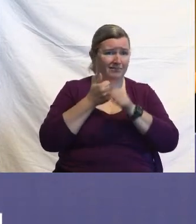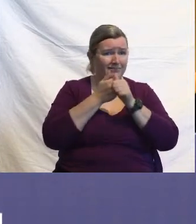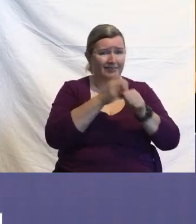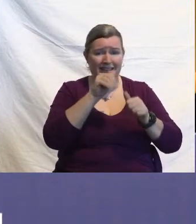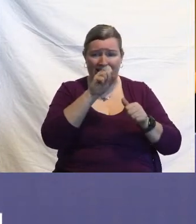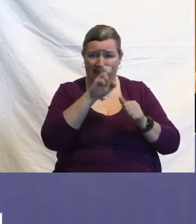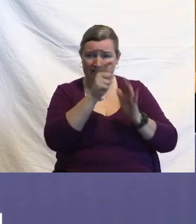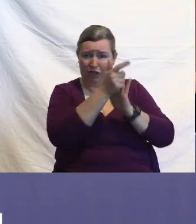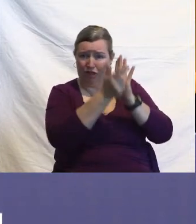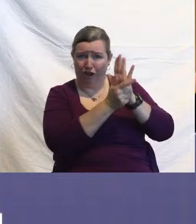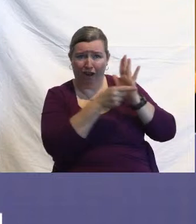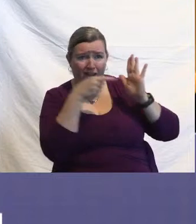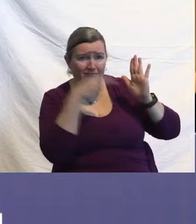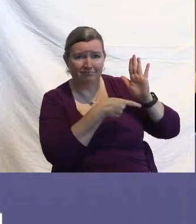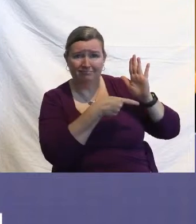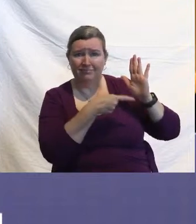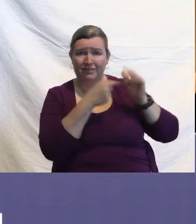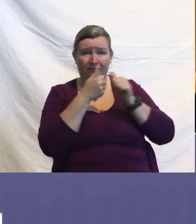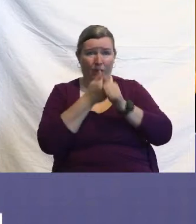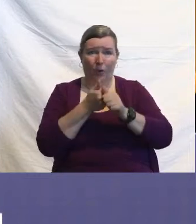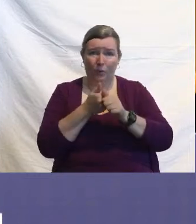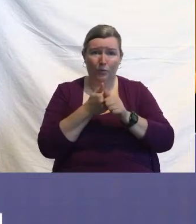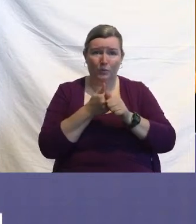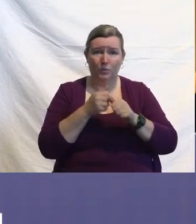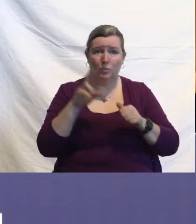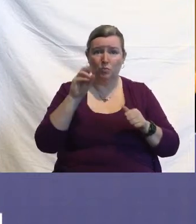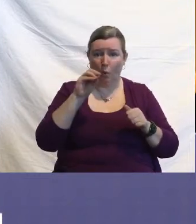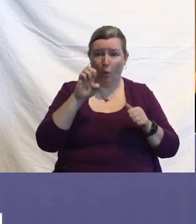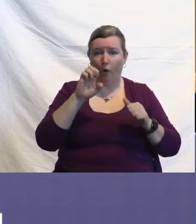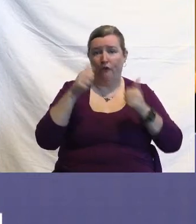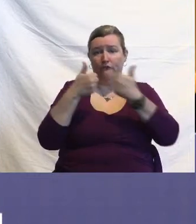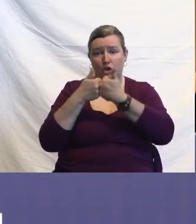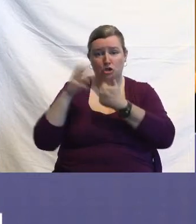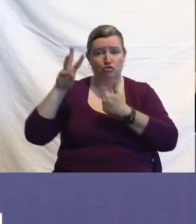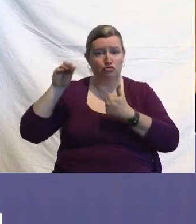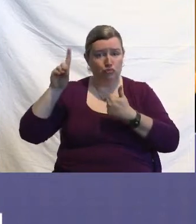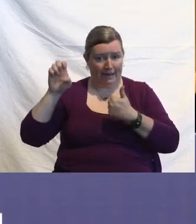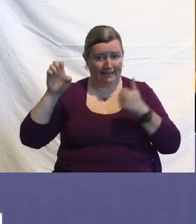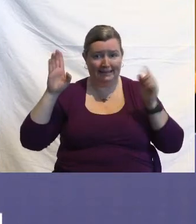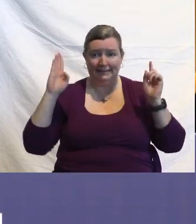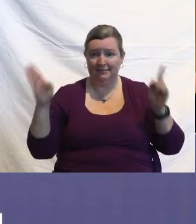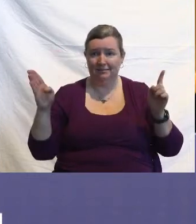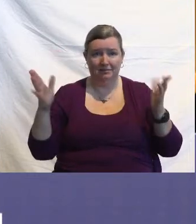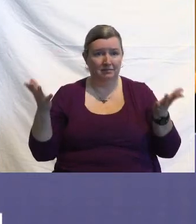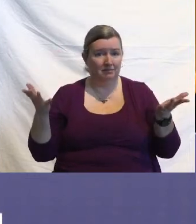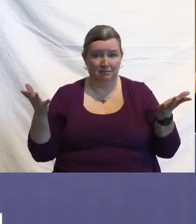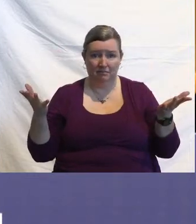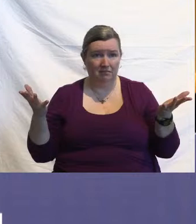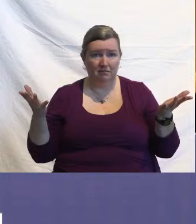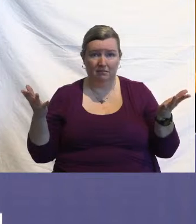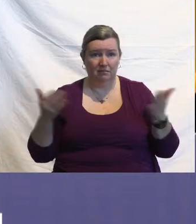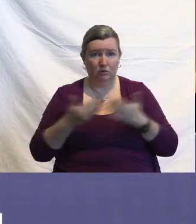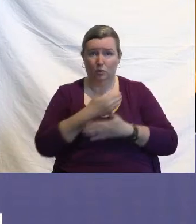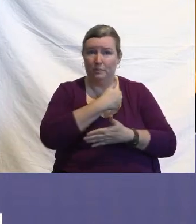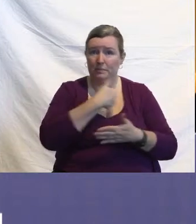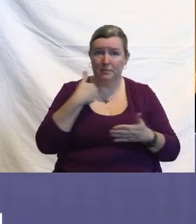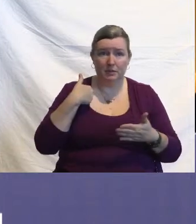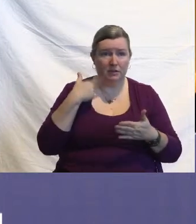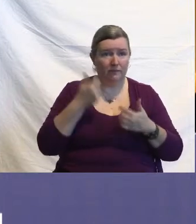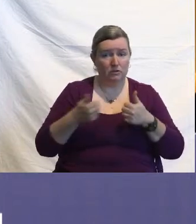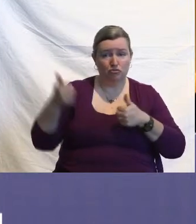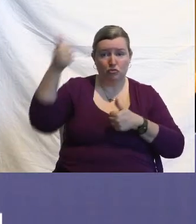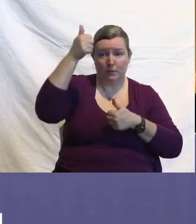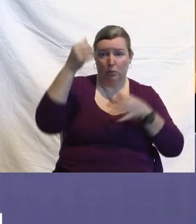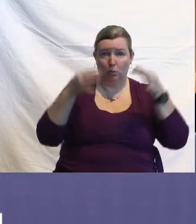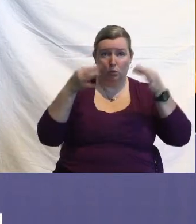predicated on Roe v. Wade. And with the new members of the Supreme Court from President Trump's appointments,